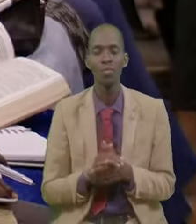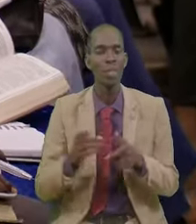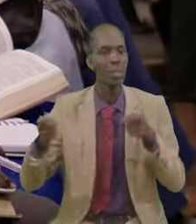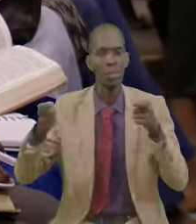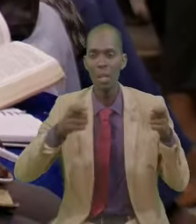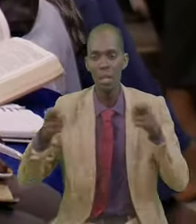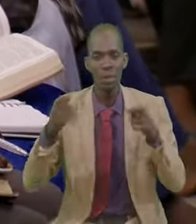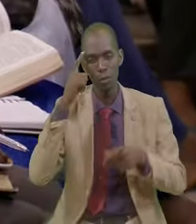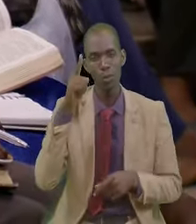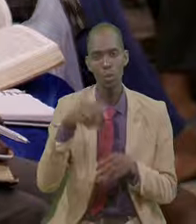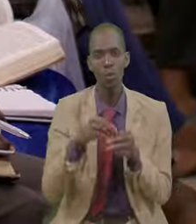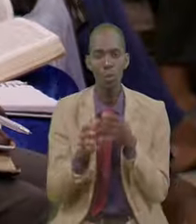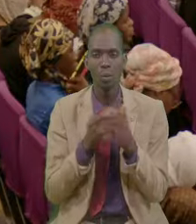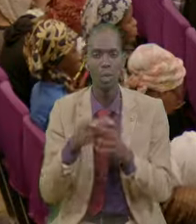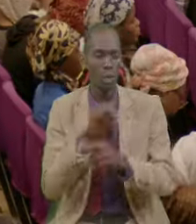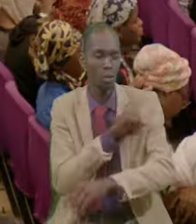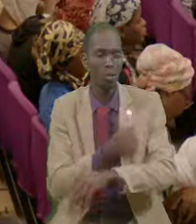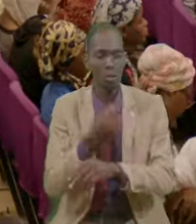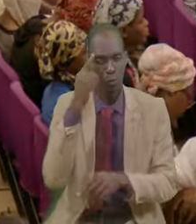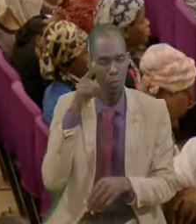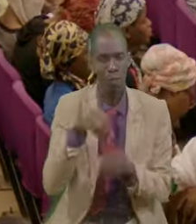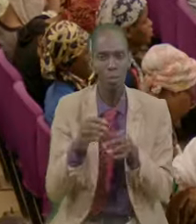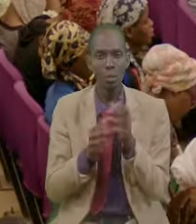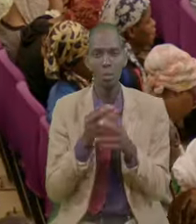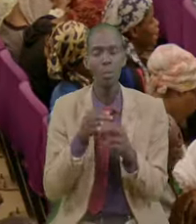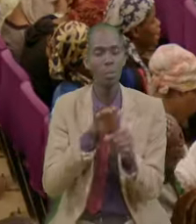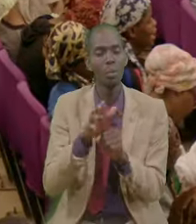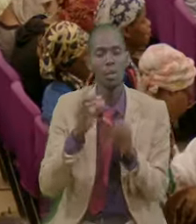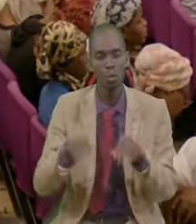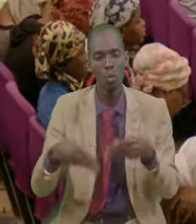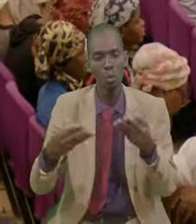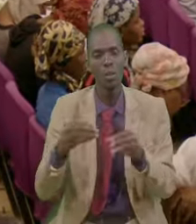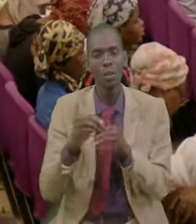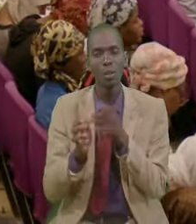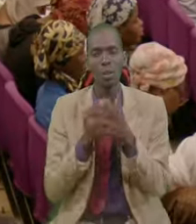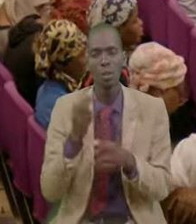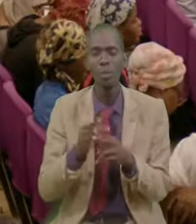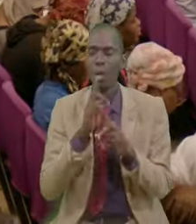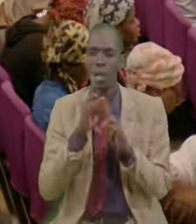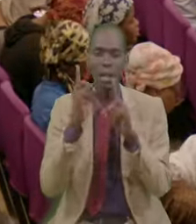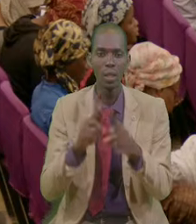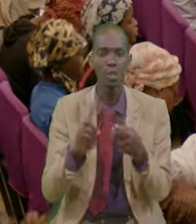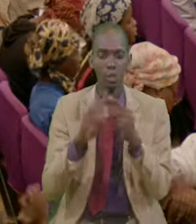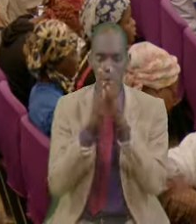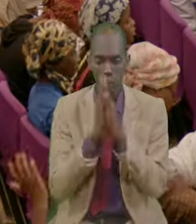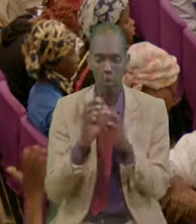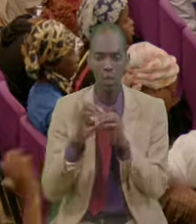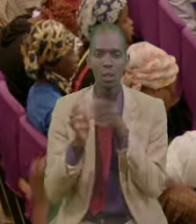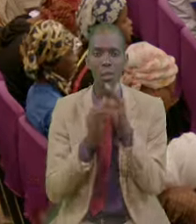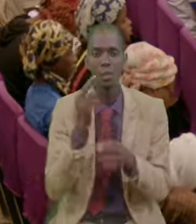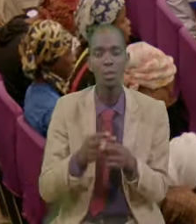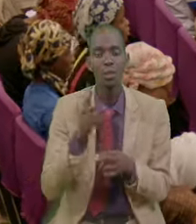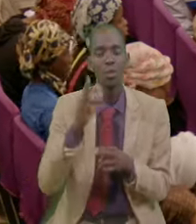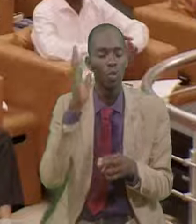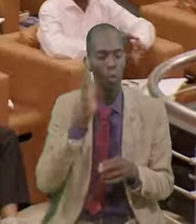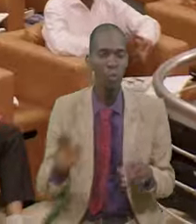Dominion, authority, sufficient supply, answers to prayer. You're going to have a